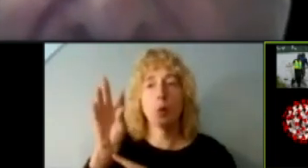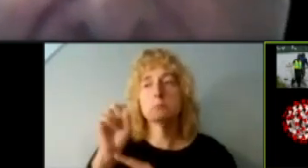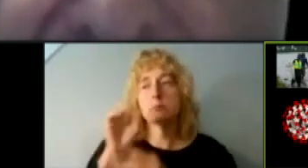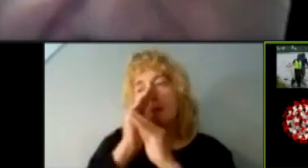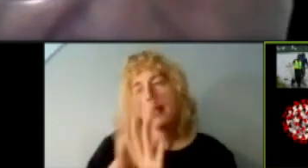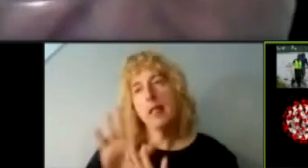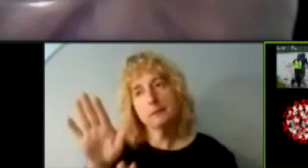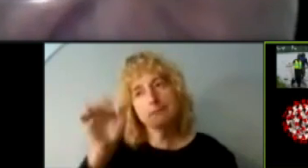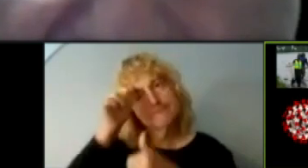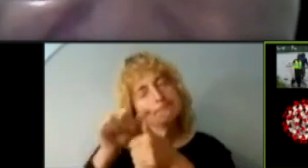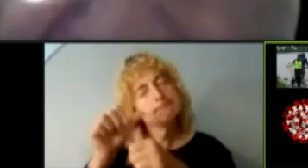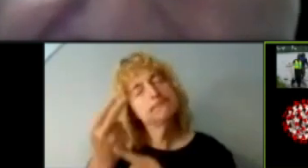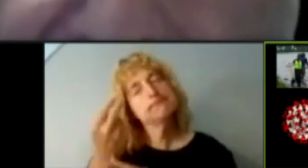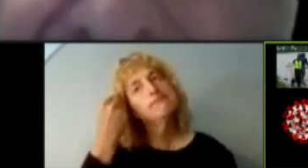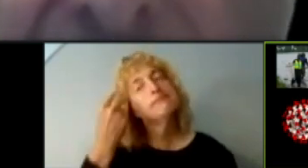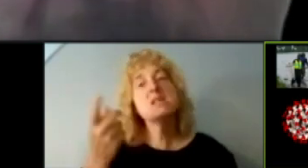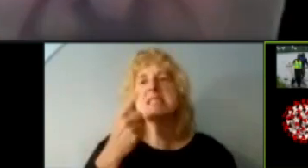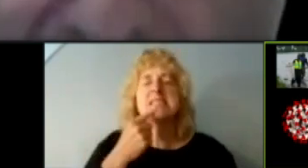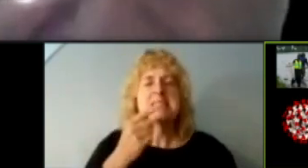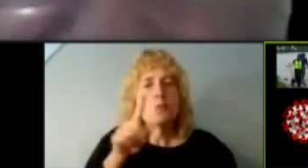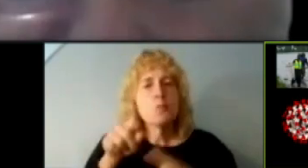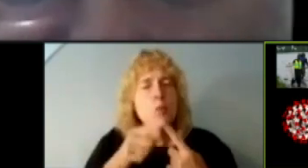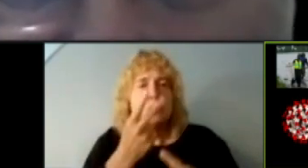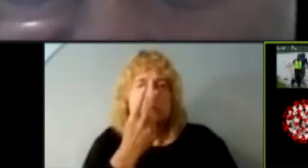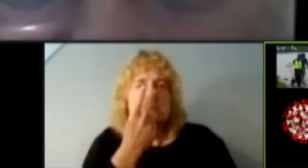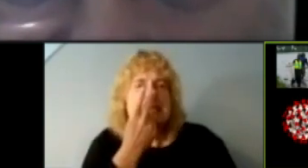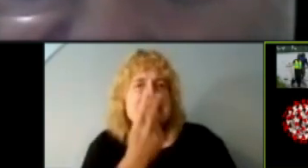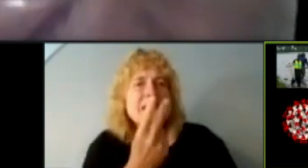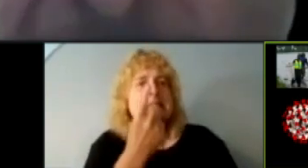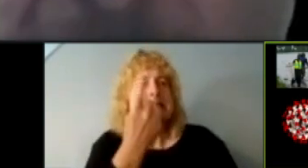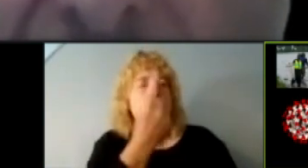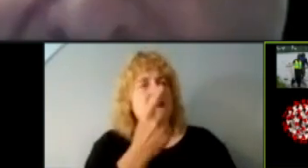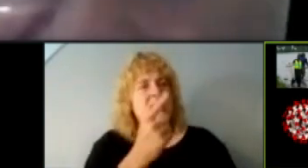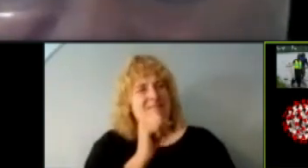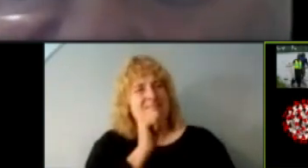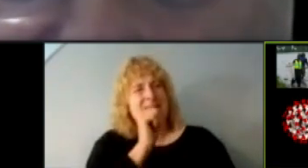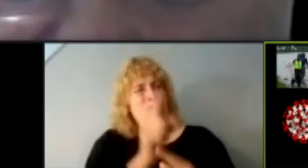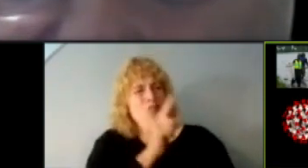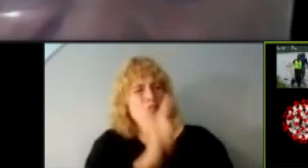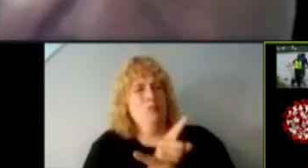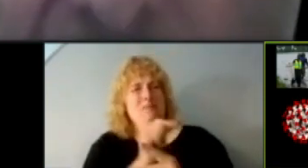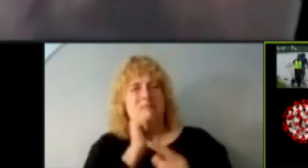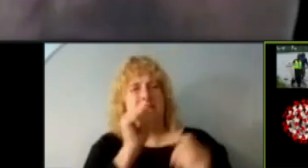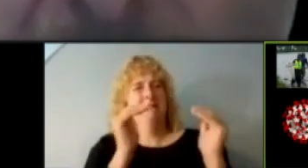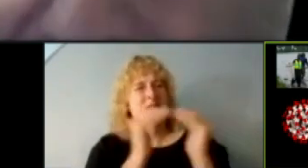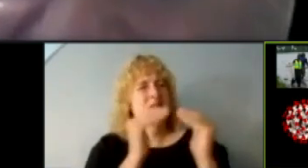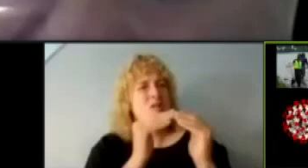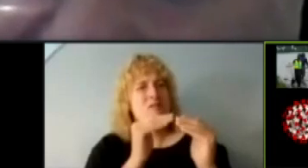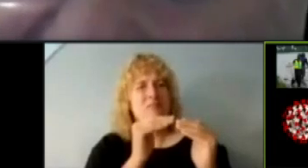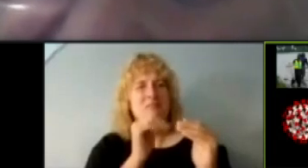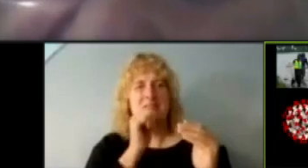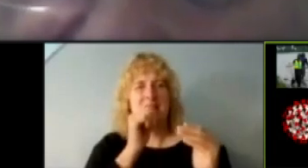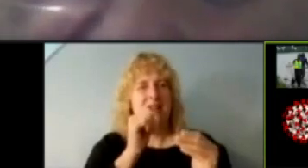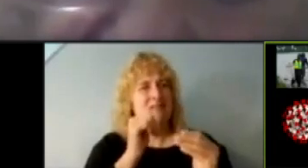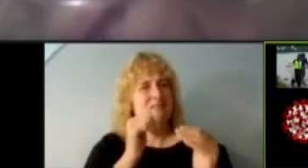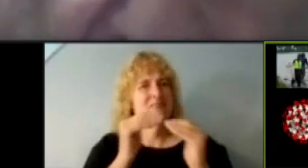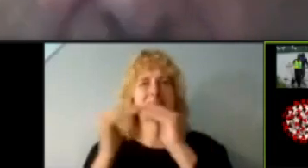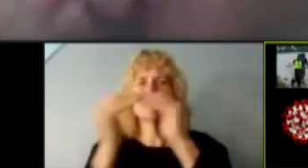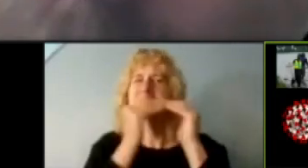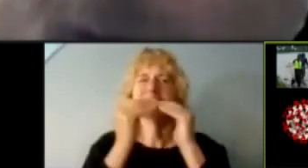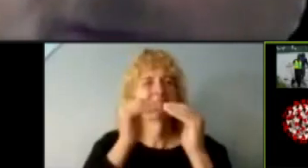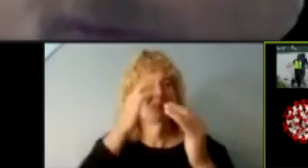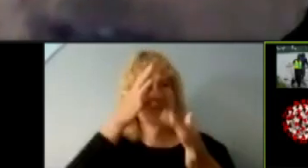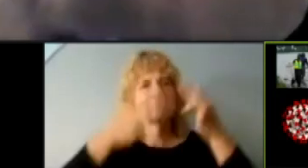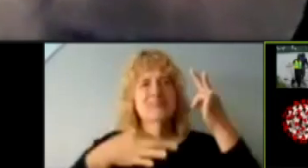is not right, not fair, not just, you have to say something. You have to do something.